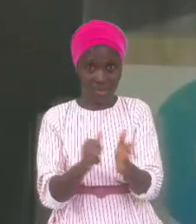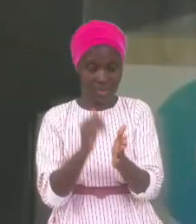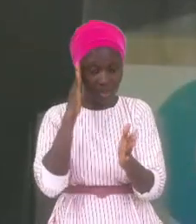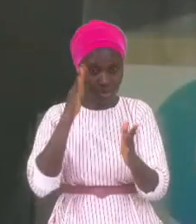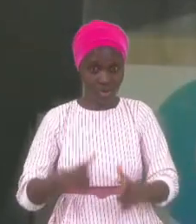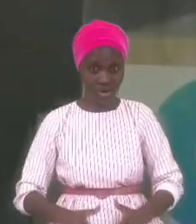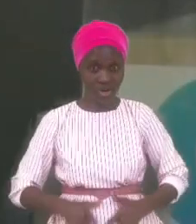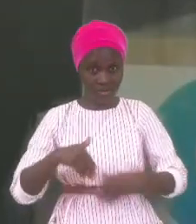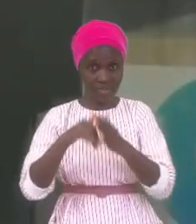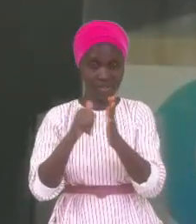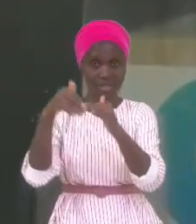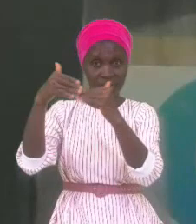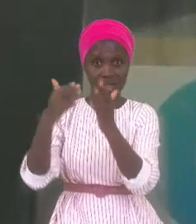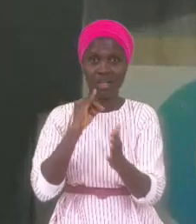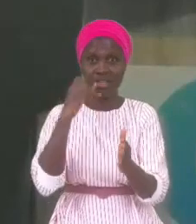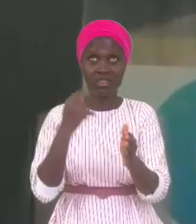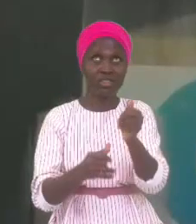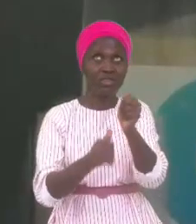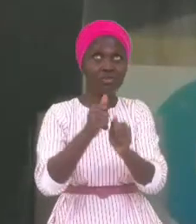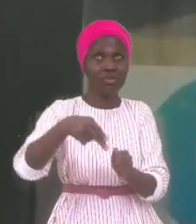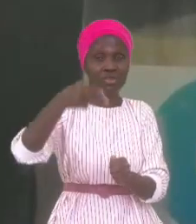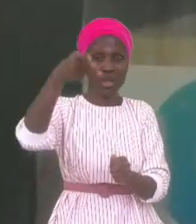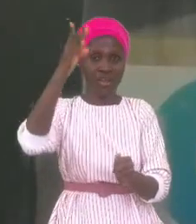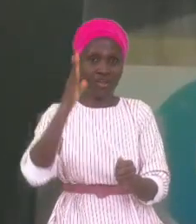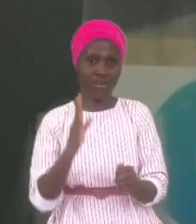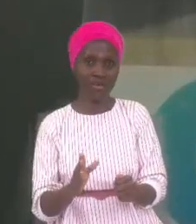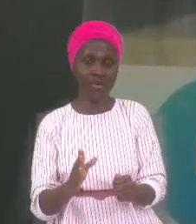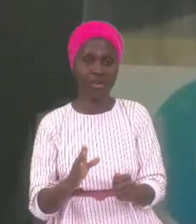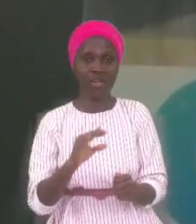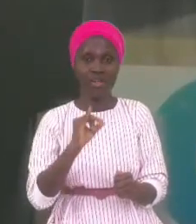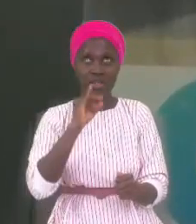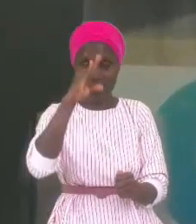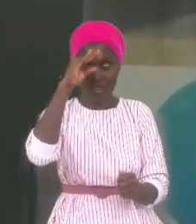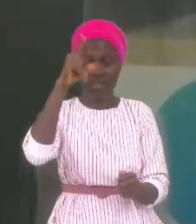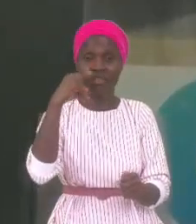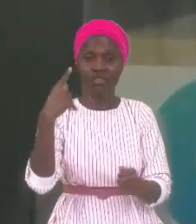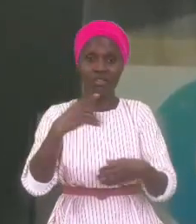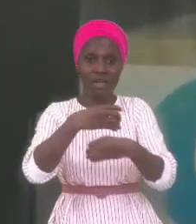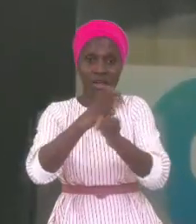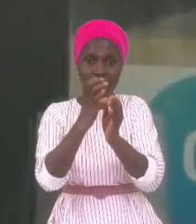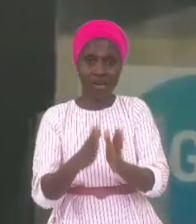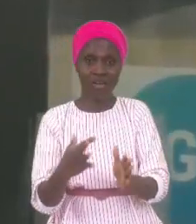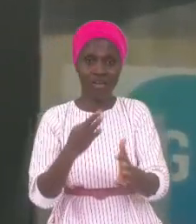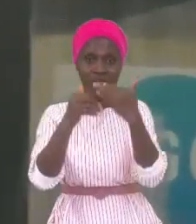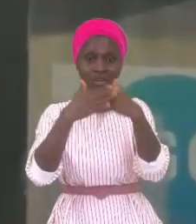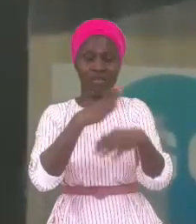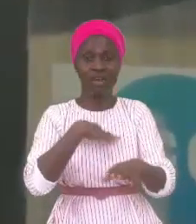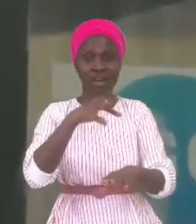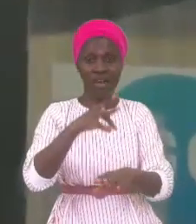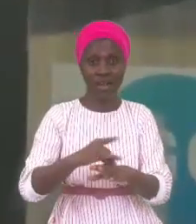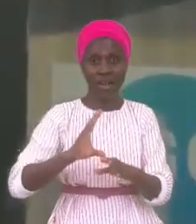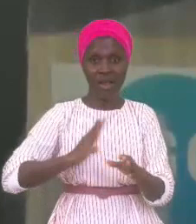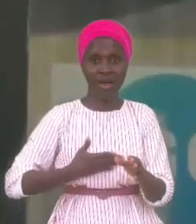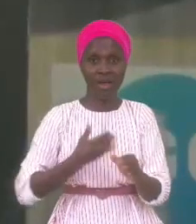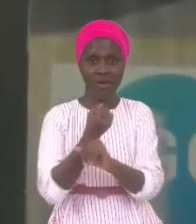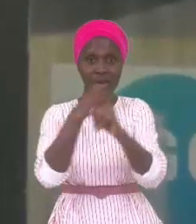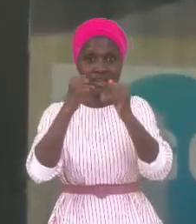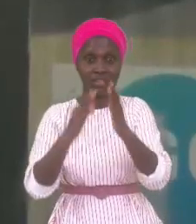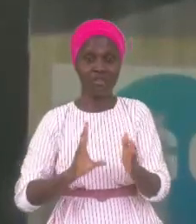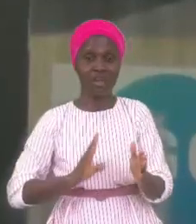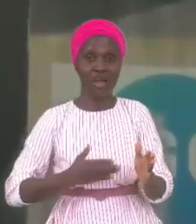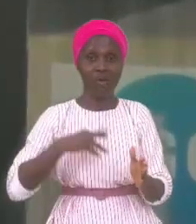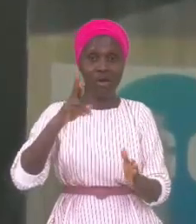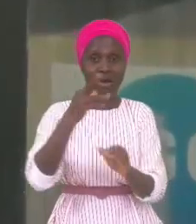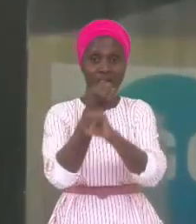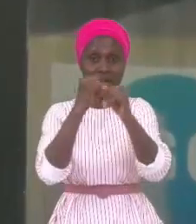it's the most powerful, it's the most high, it's the creator of the heavens and the earth, it's a savior, it's a redeemer. How do